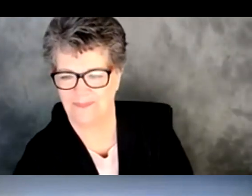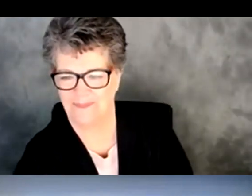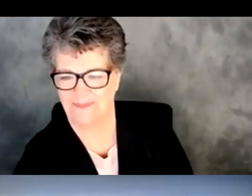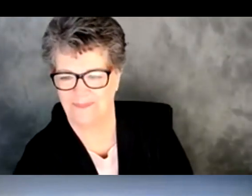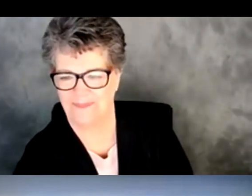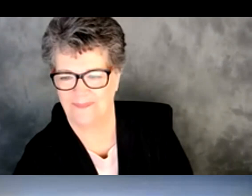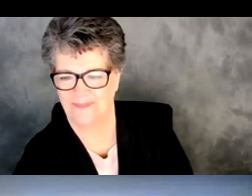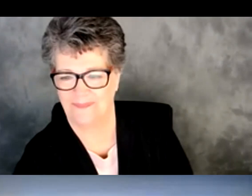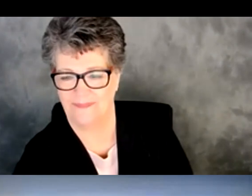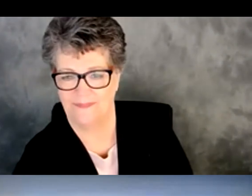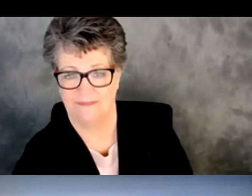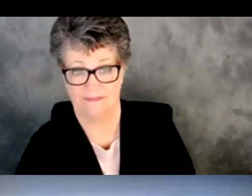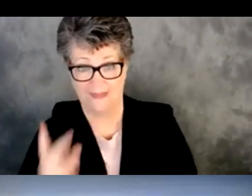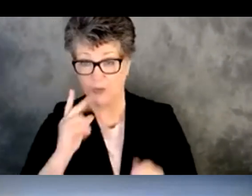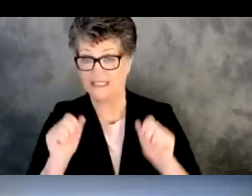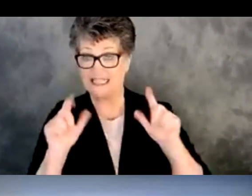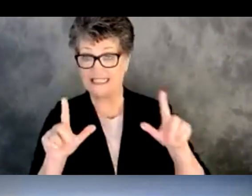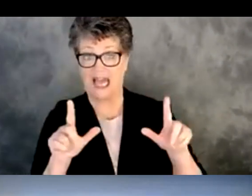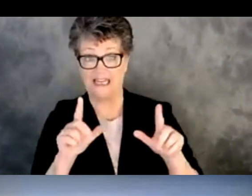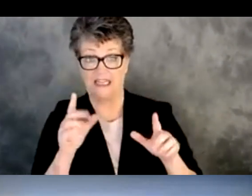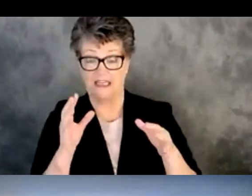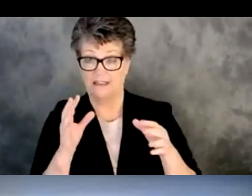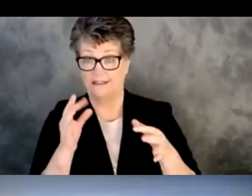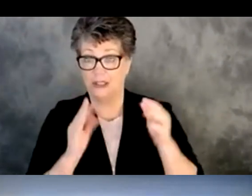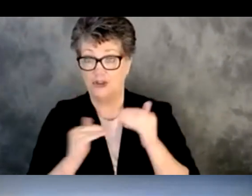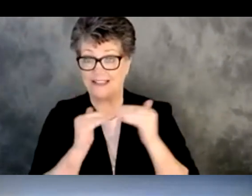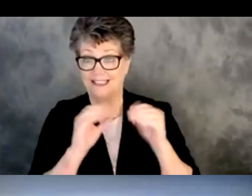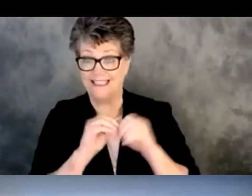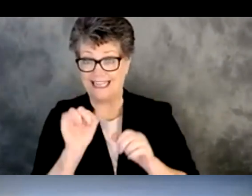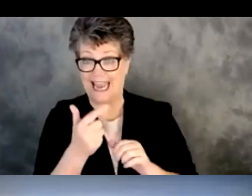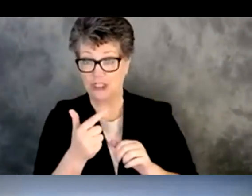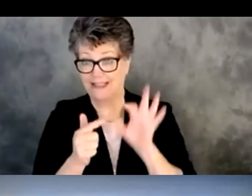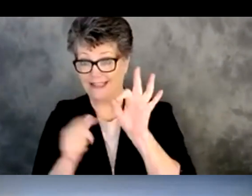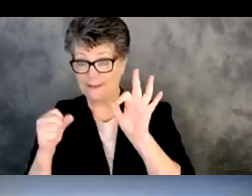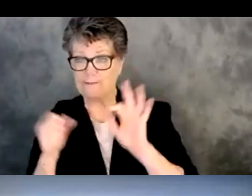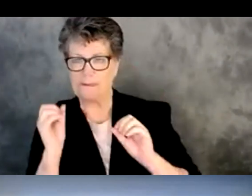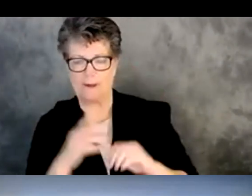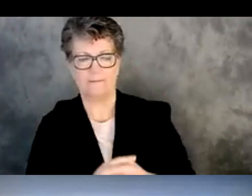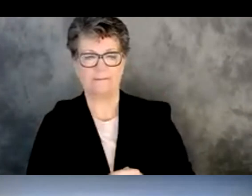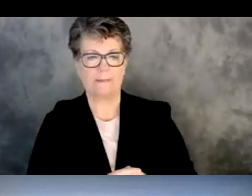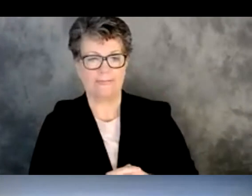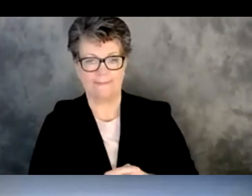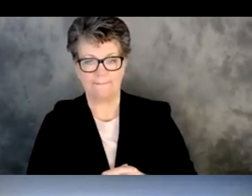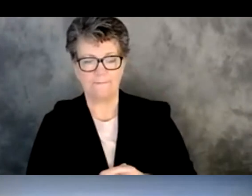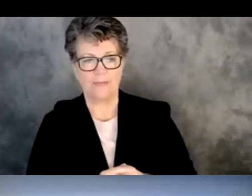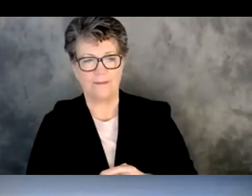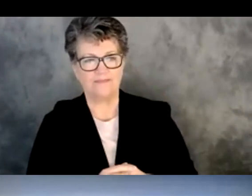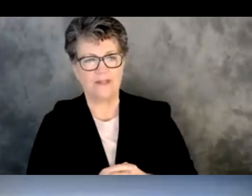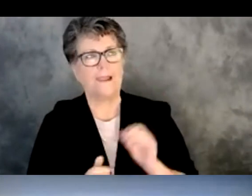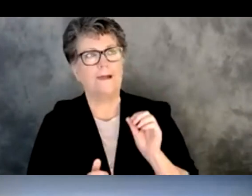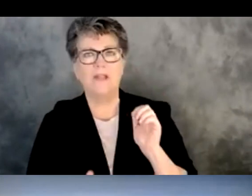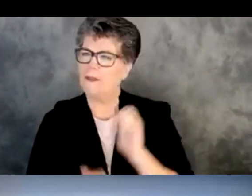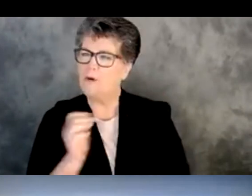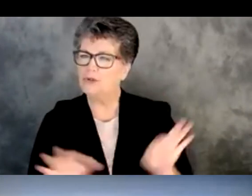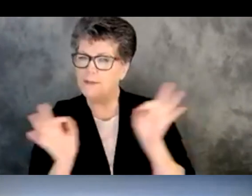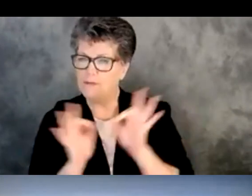Okay, does everybody see a Justice and Aging slide in front of them? Great. Yes. So I think the most important